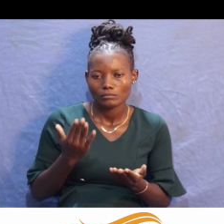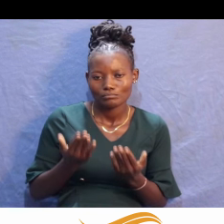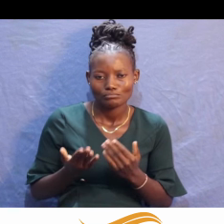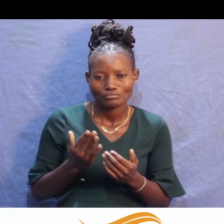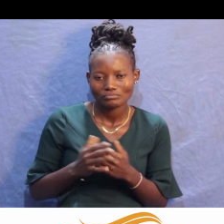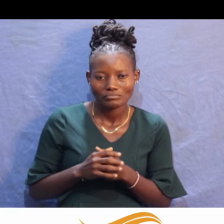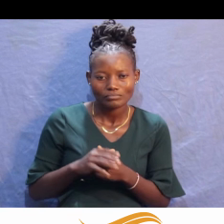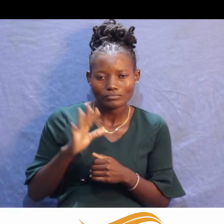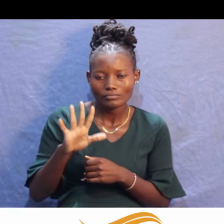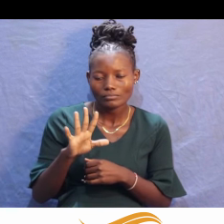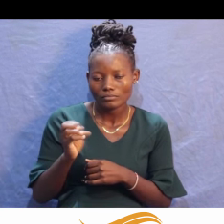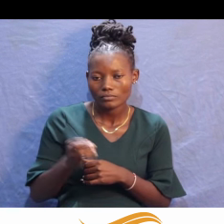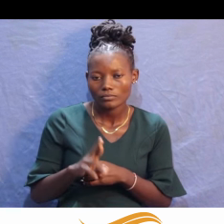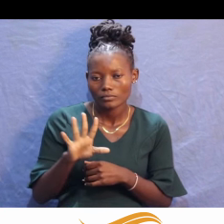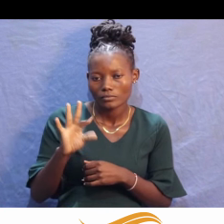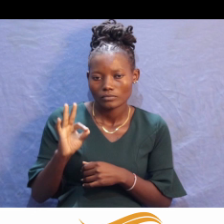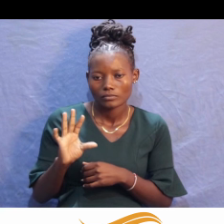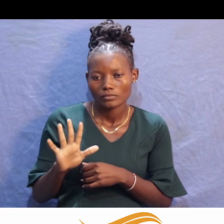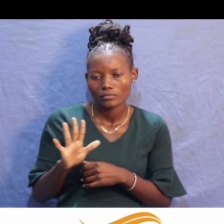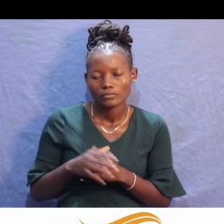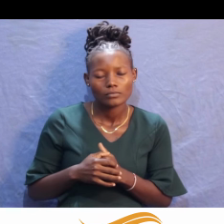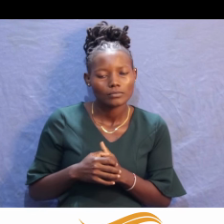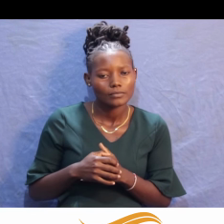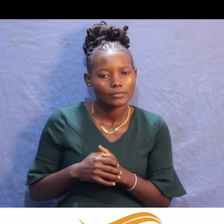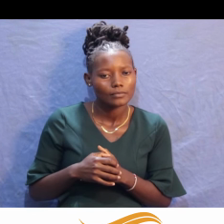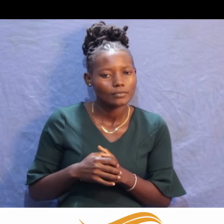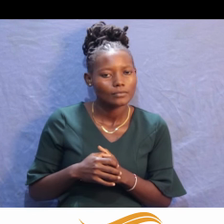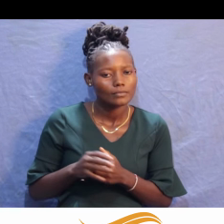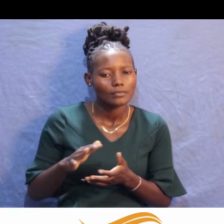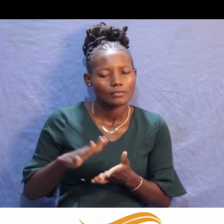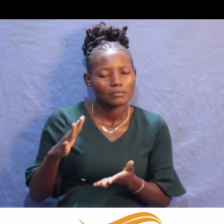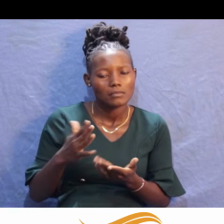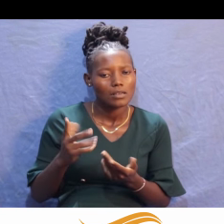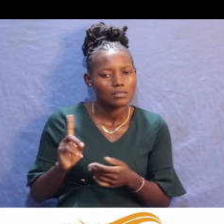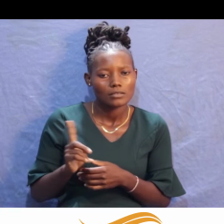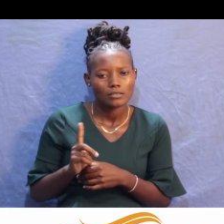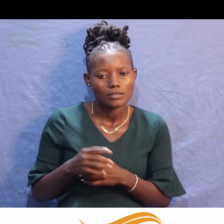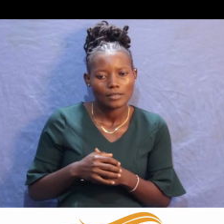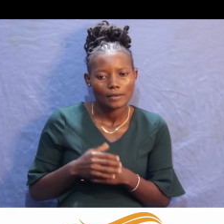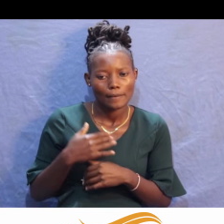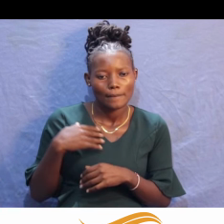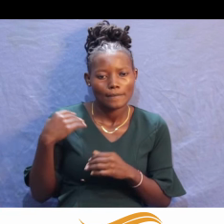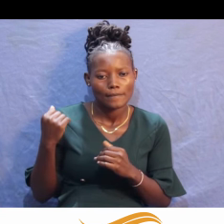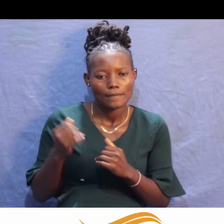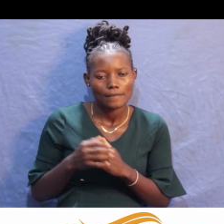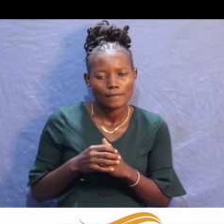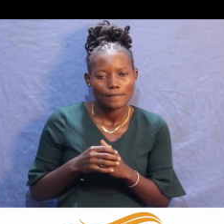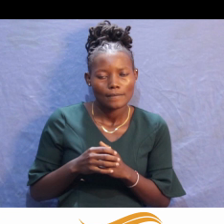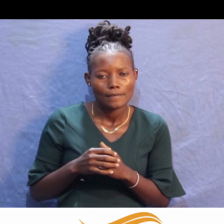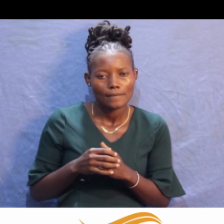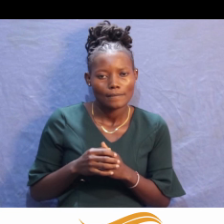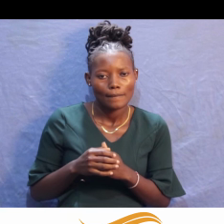105 and 135. And I have a Garmin watch that I can monitor my heart rate while I'm